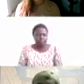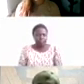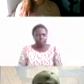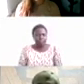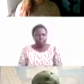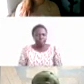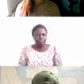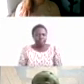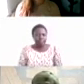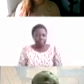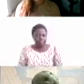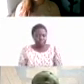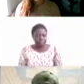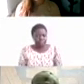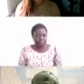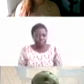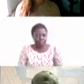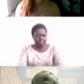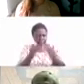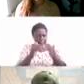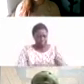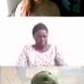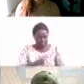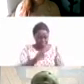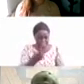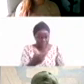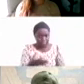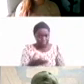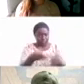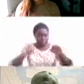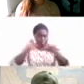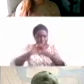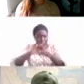reproductive health services,